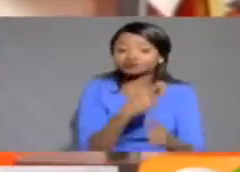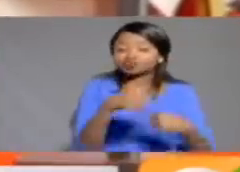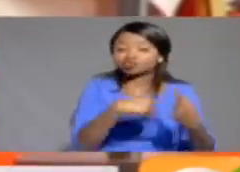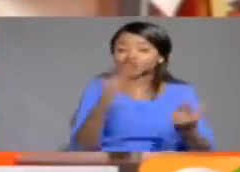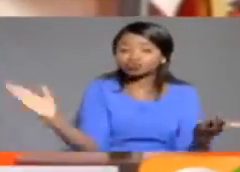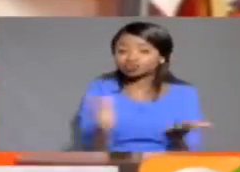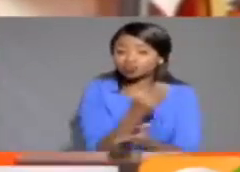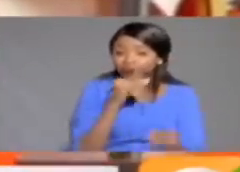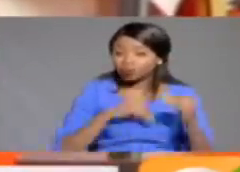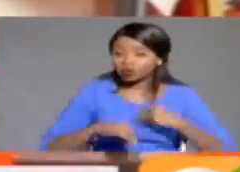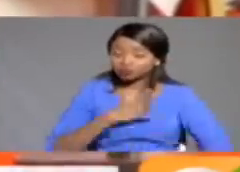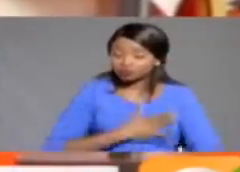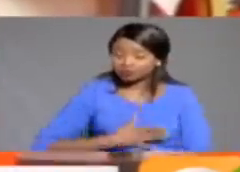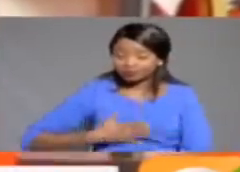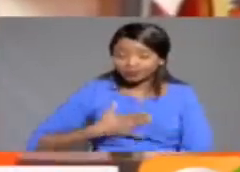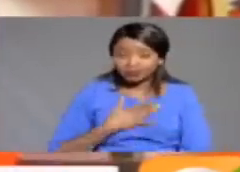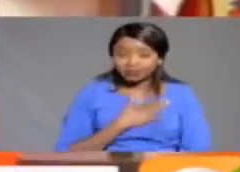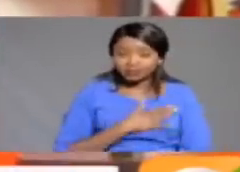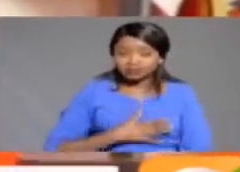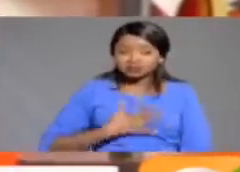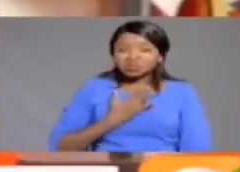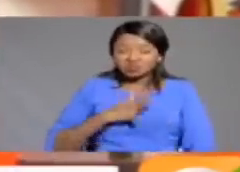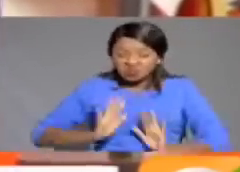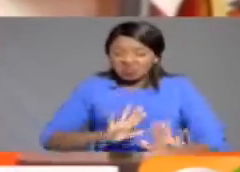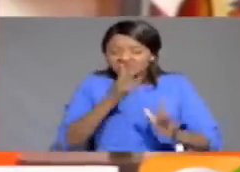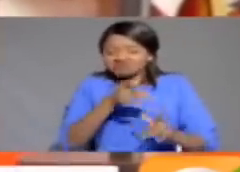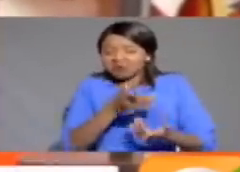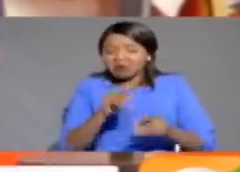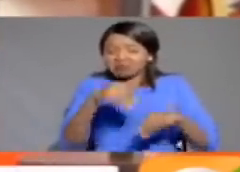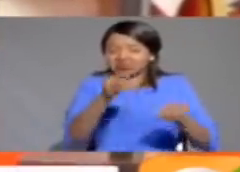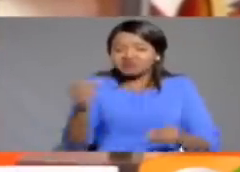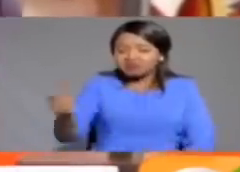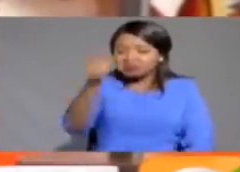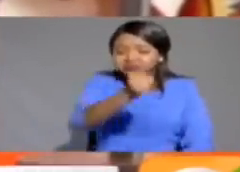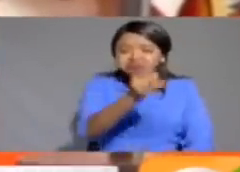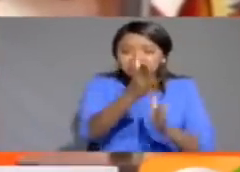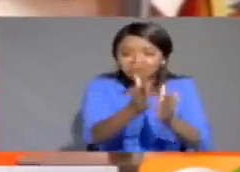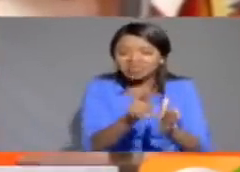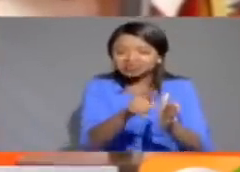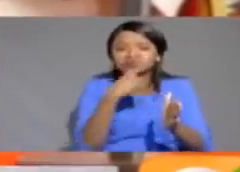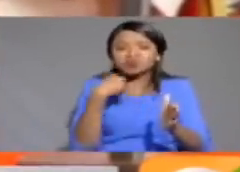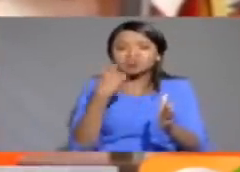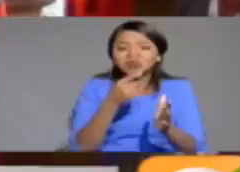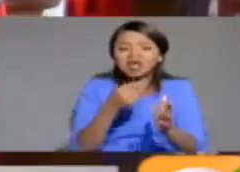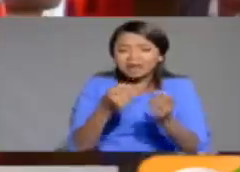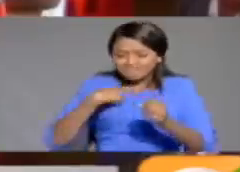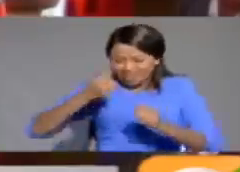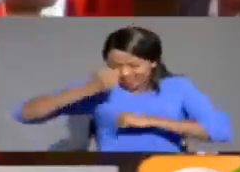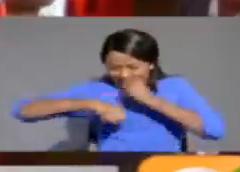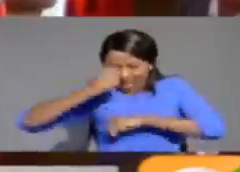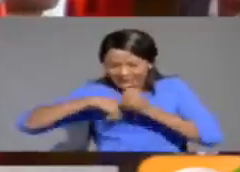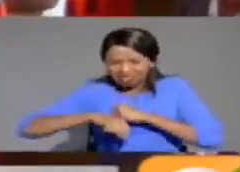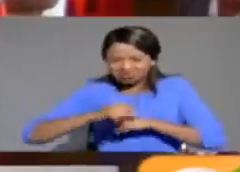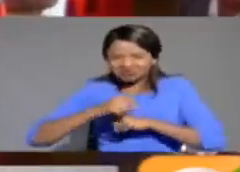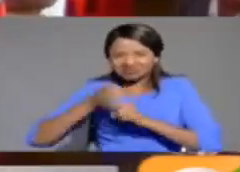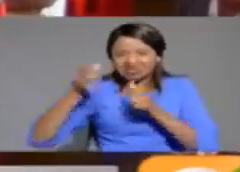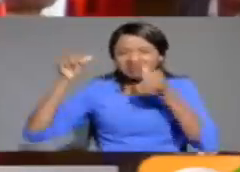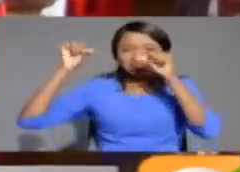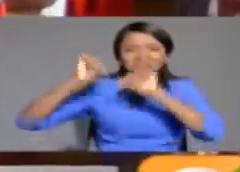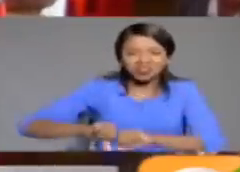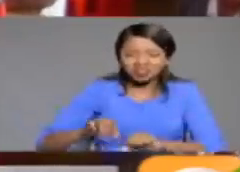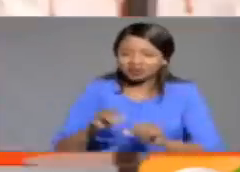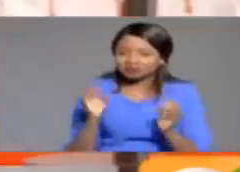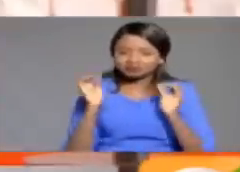corruption. Don't leave a person who is going to reverse all the gains that you have started. I hope